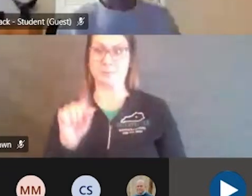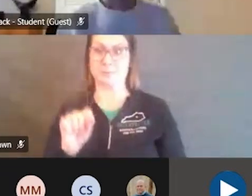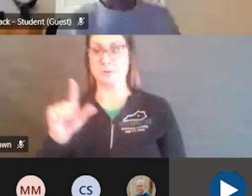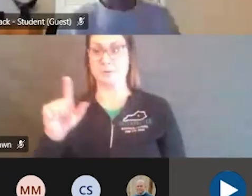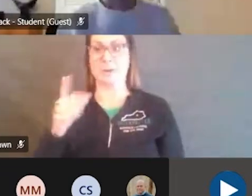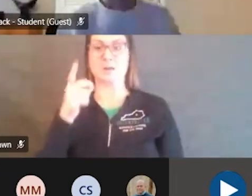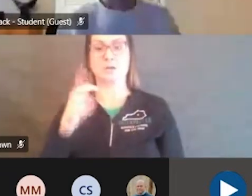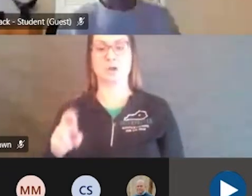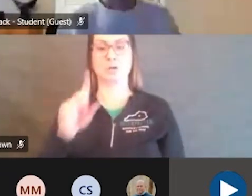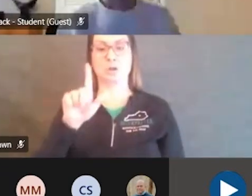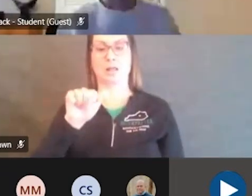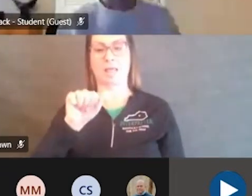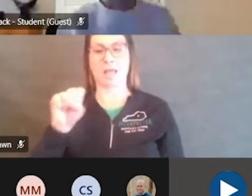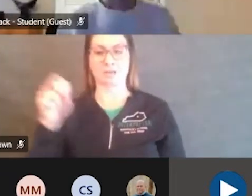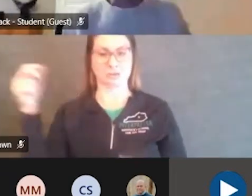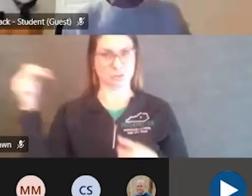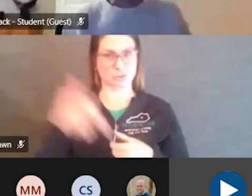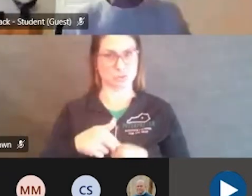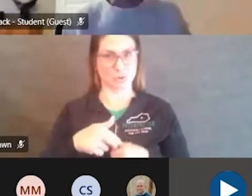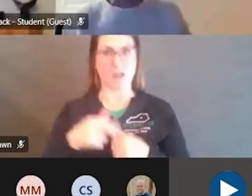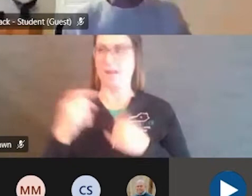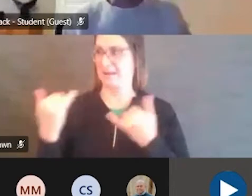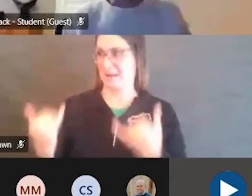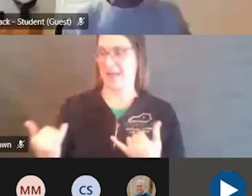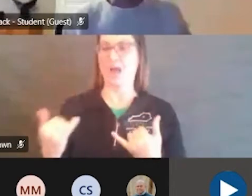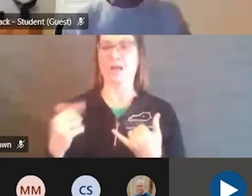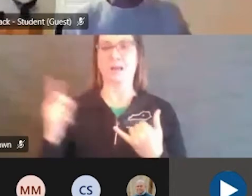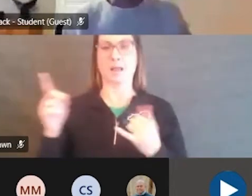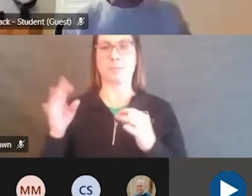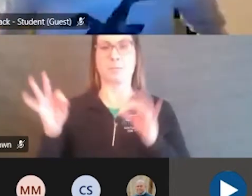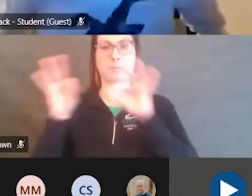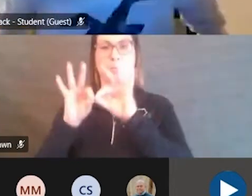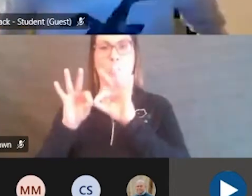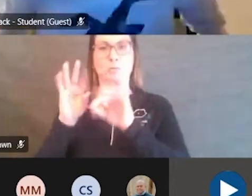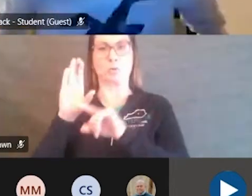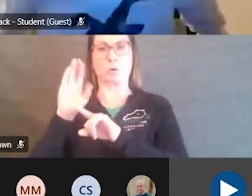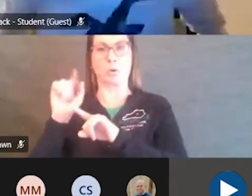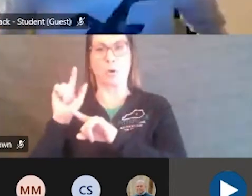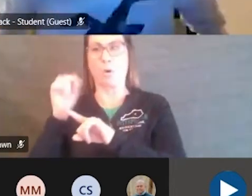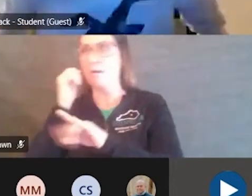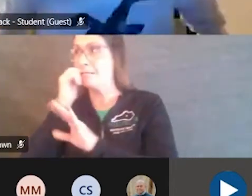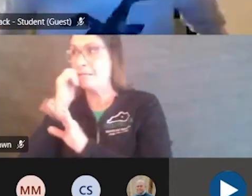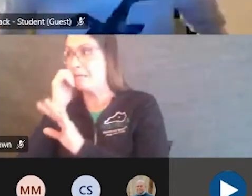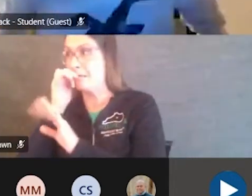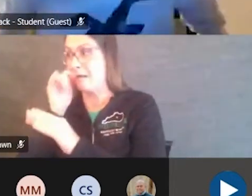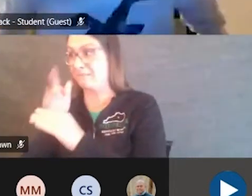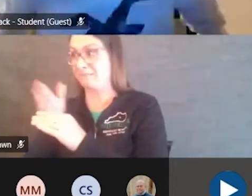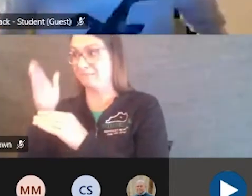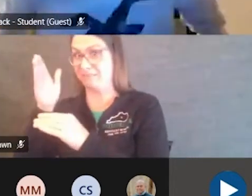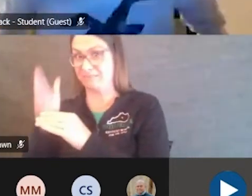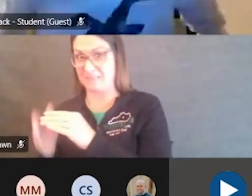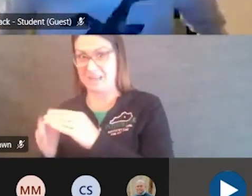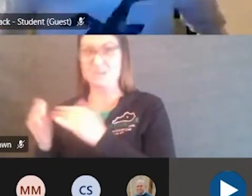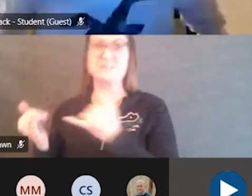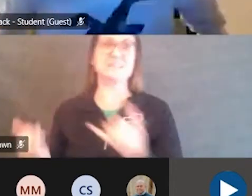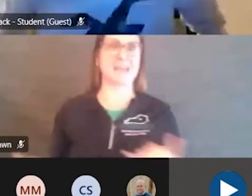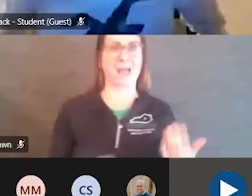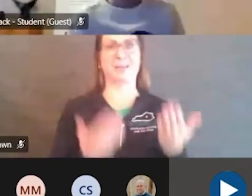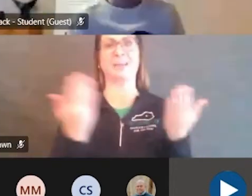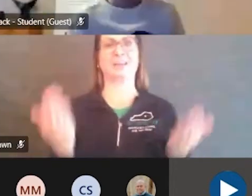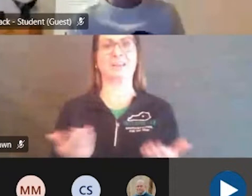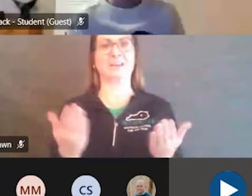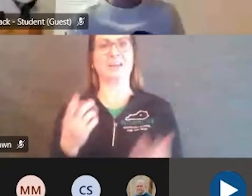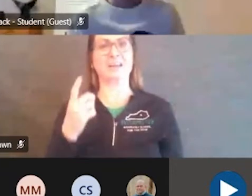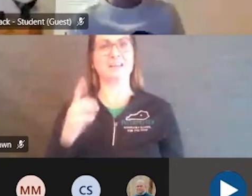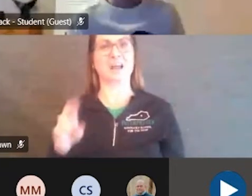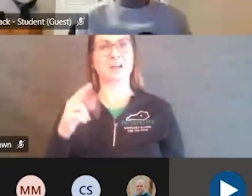Glass has joined us. He had an important phone call he had to take, but I believe he is back with us. Dr. Glass,